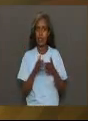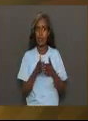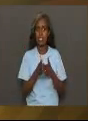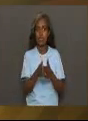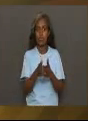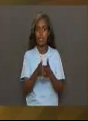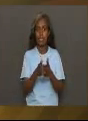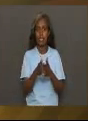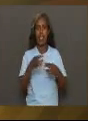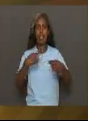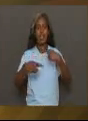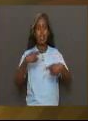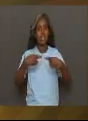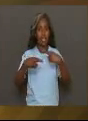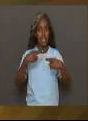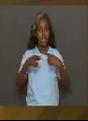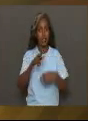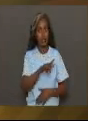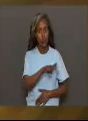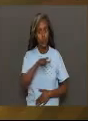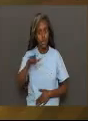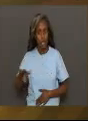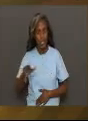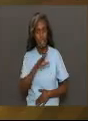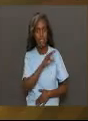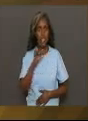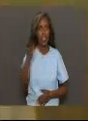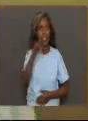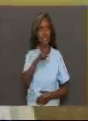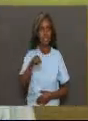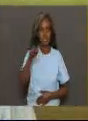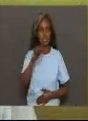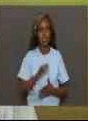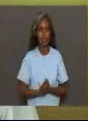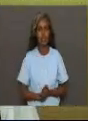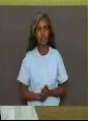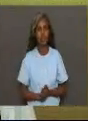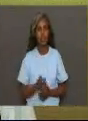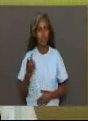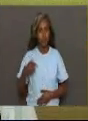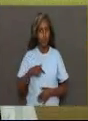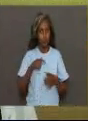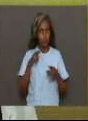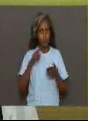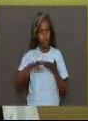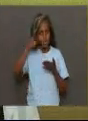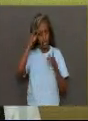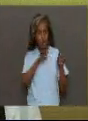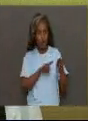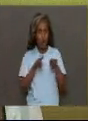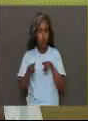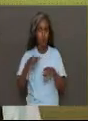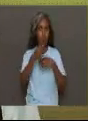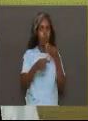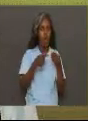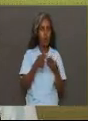principles related to lines and circles. We will also learn about